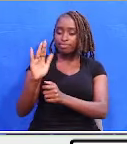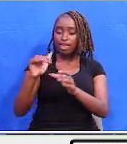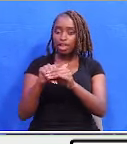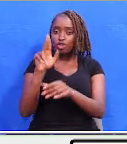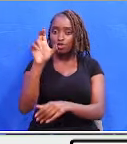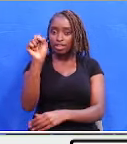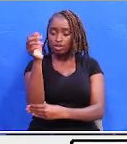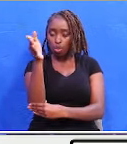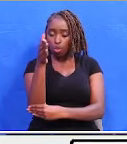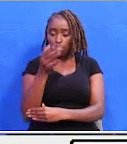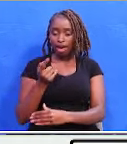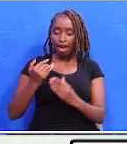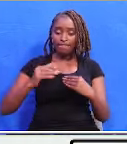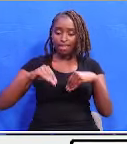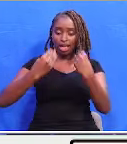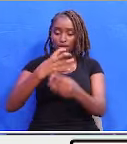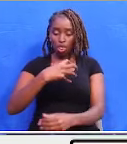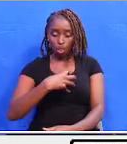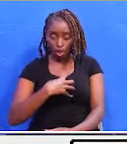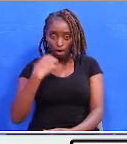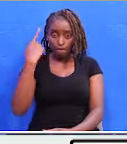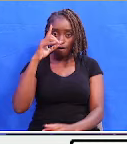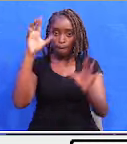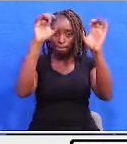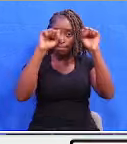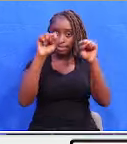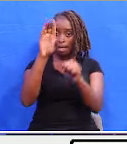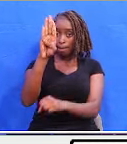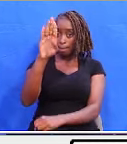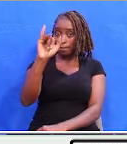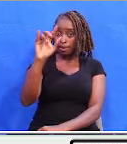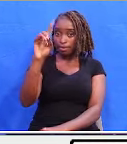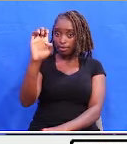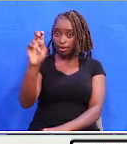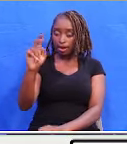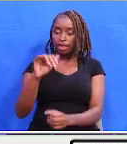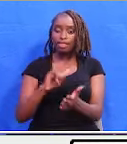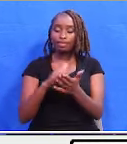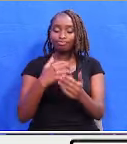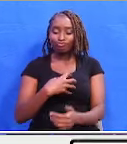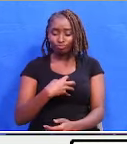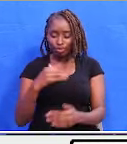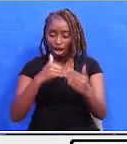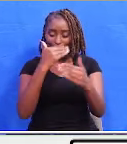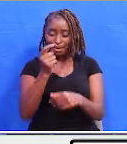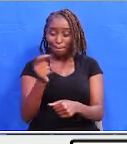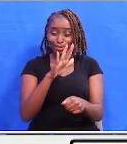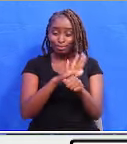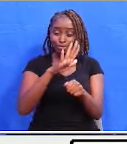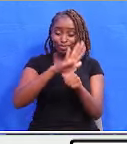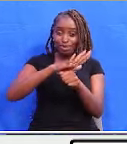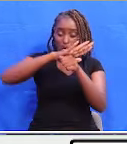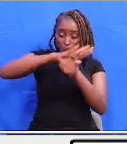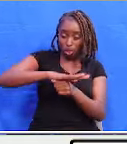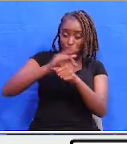Embassy that she submitted her resignation to President Biden. Meg Whitman has resigned after months of piling pressure from a section